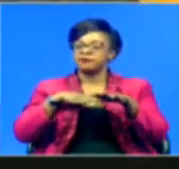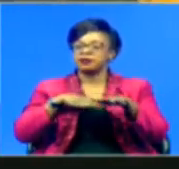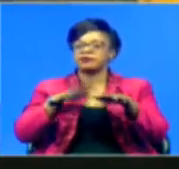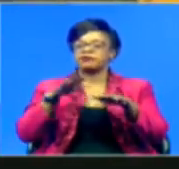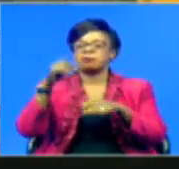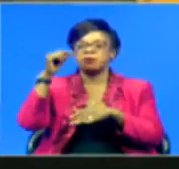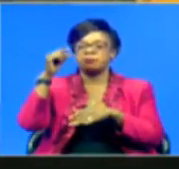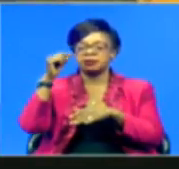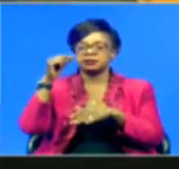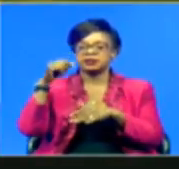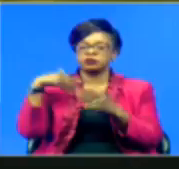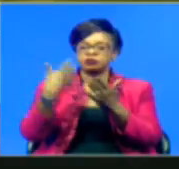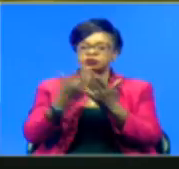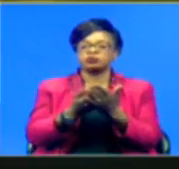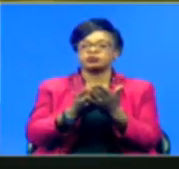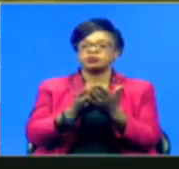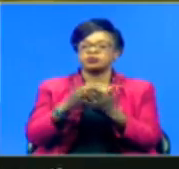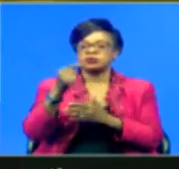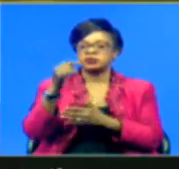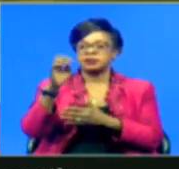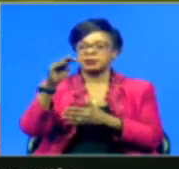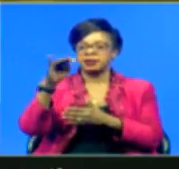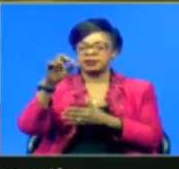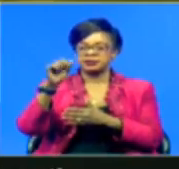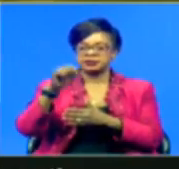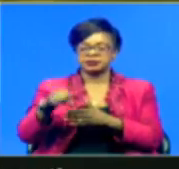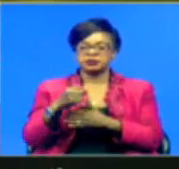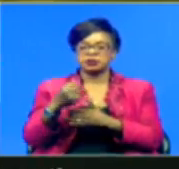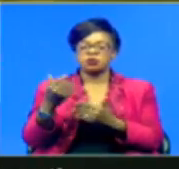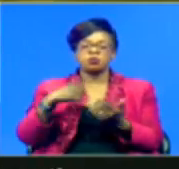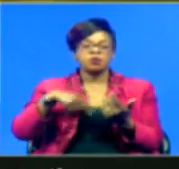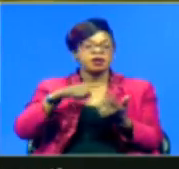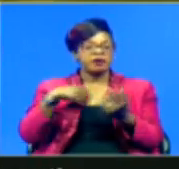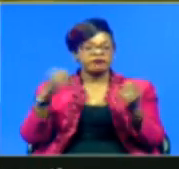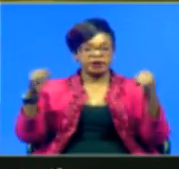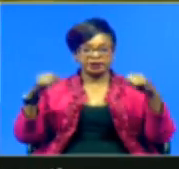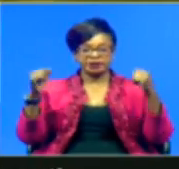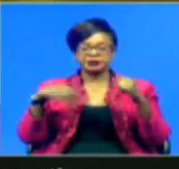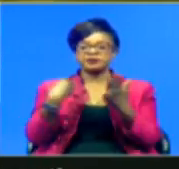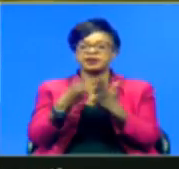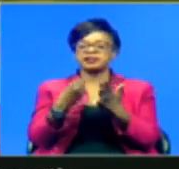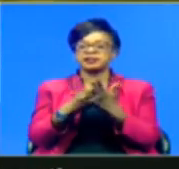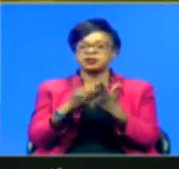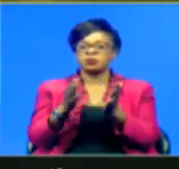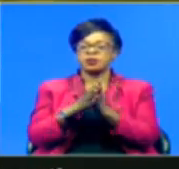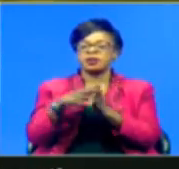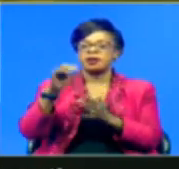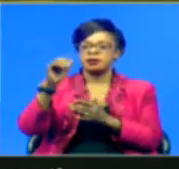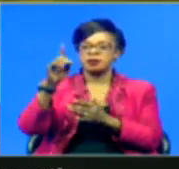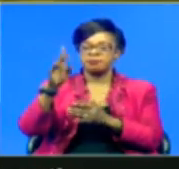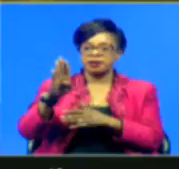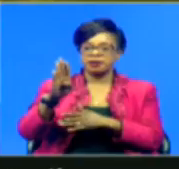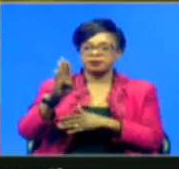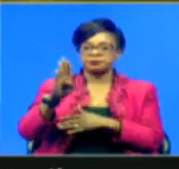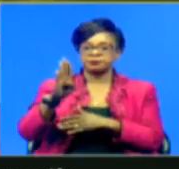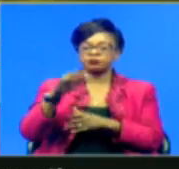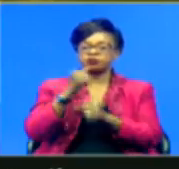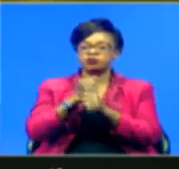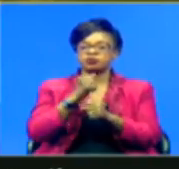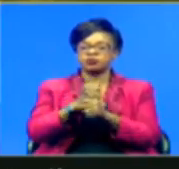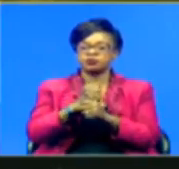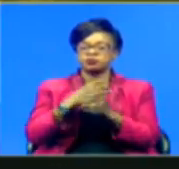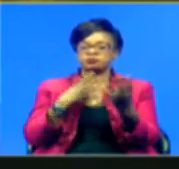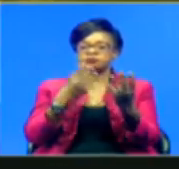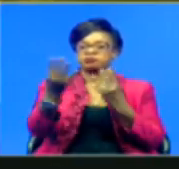to the Mombasa terminus. Already we have agreed the terms and financing with Africa Development Bank to do a